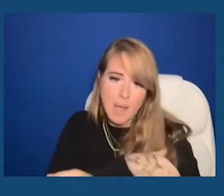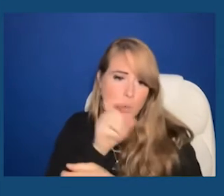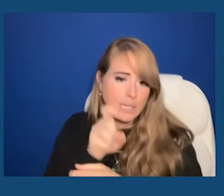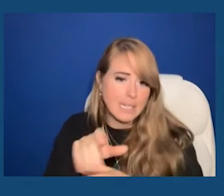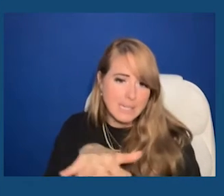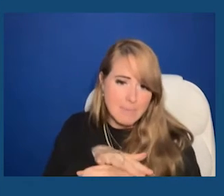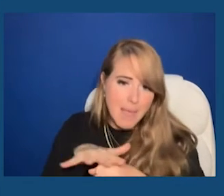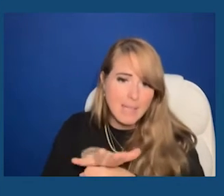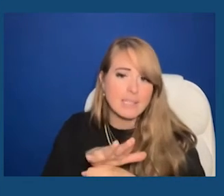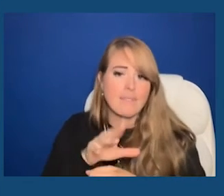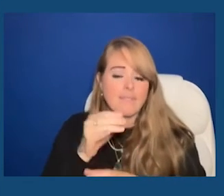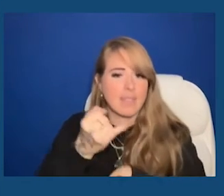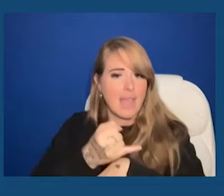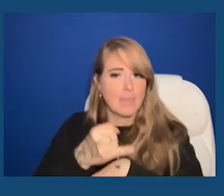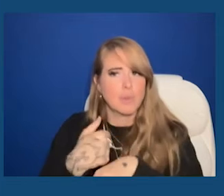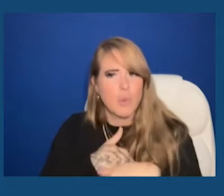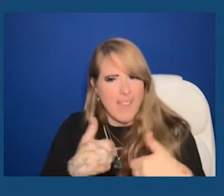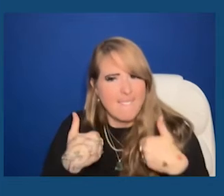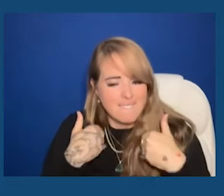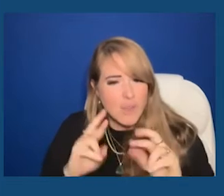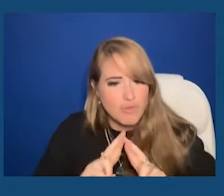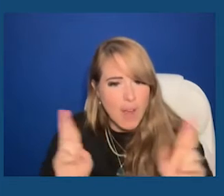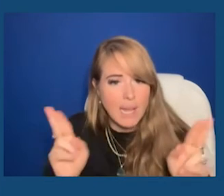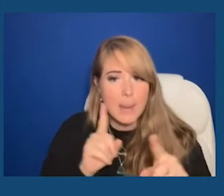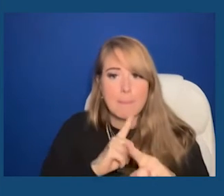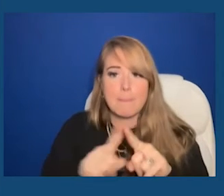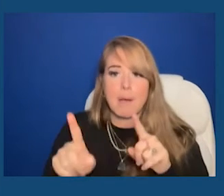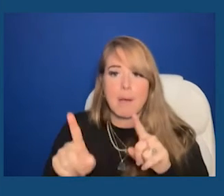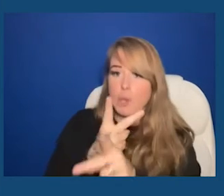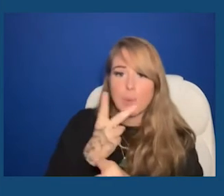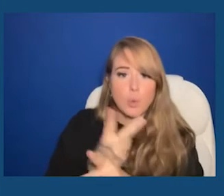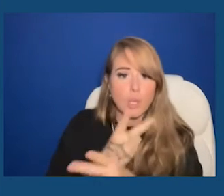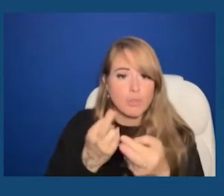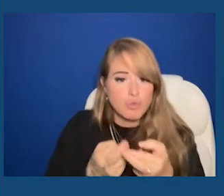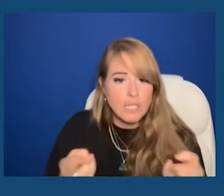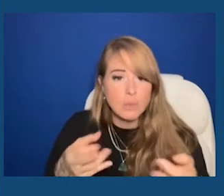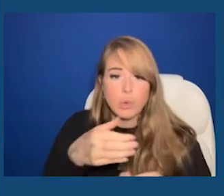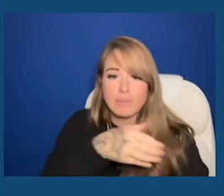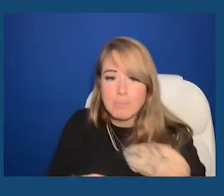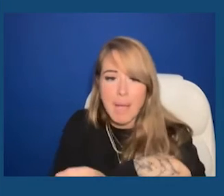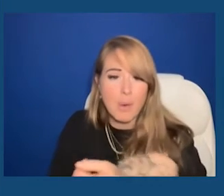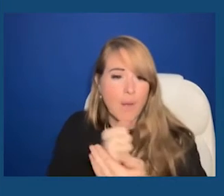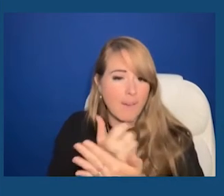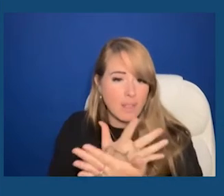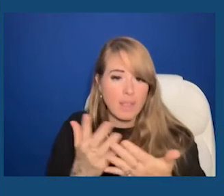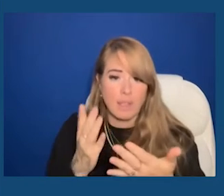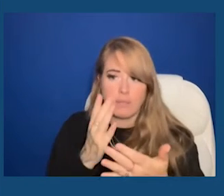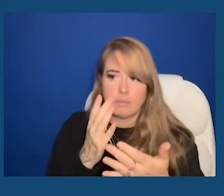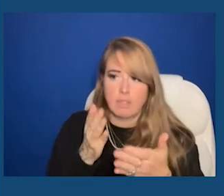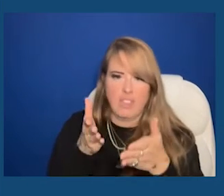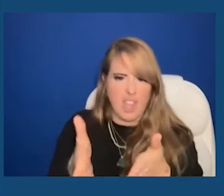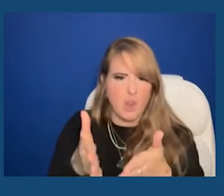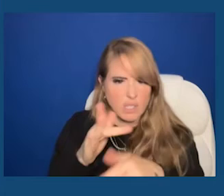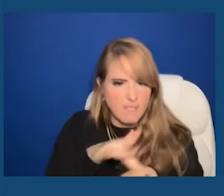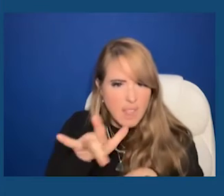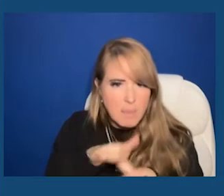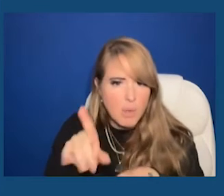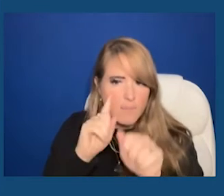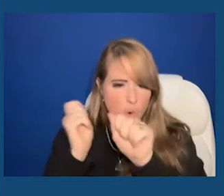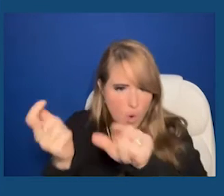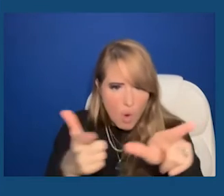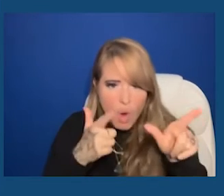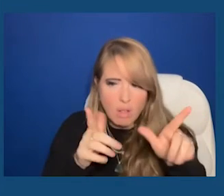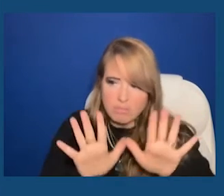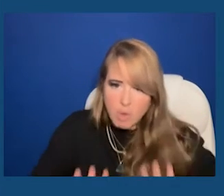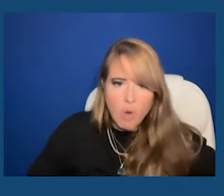campus. We have that. But the computing resources and the power generated there are available to everyone